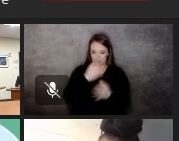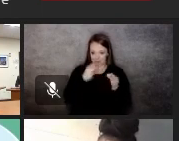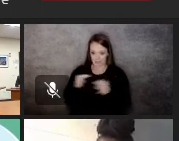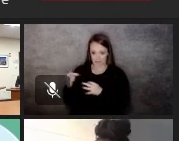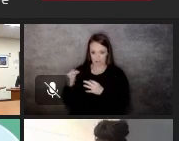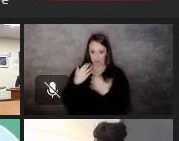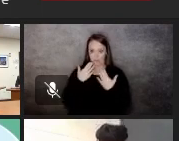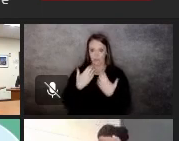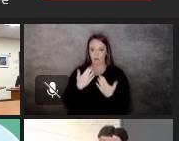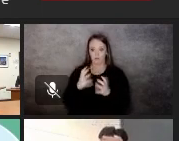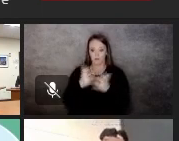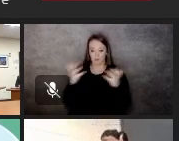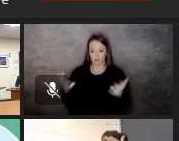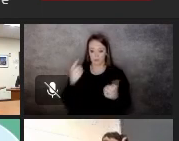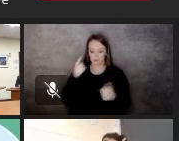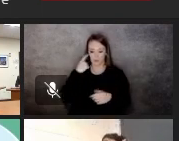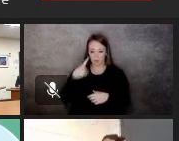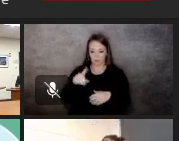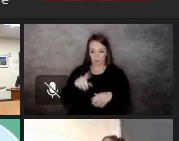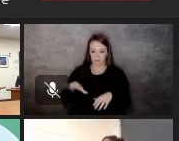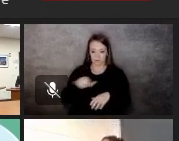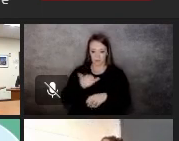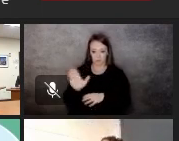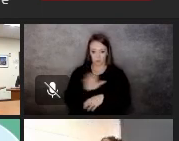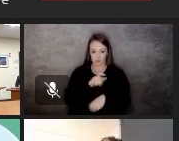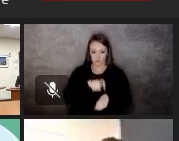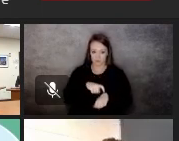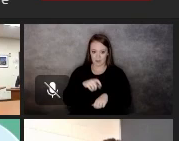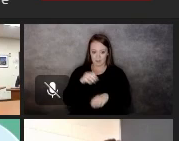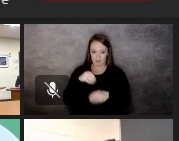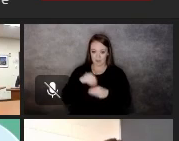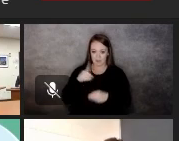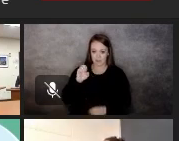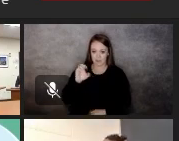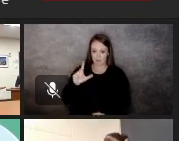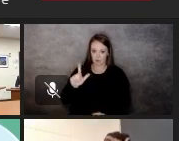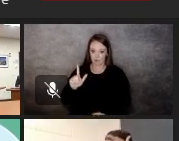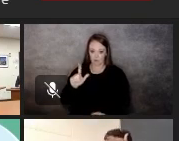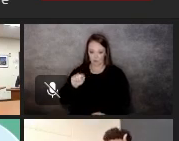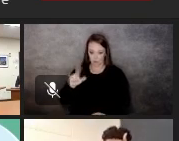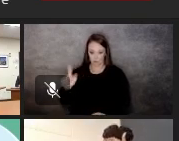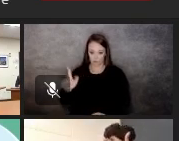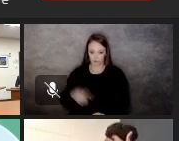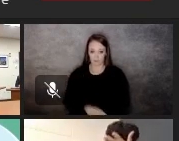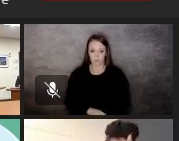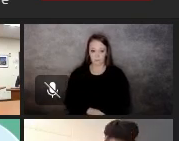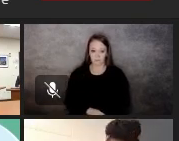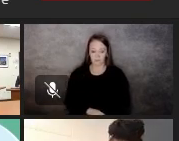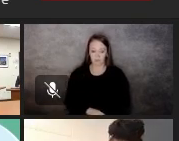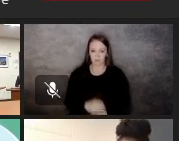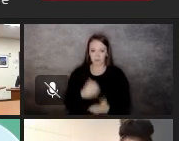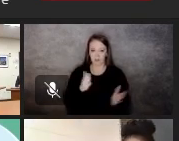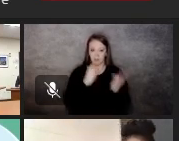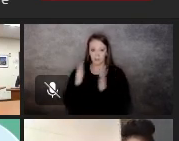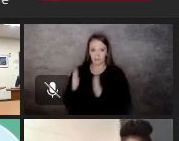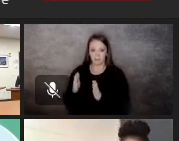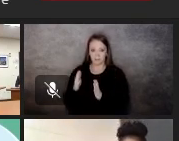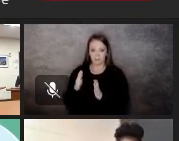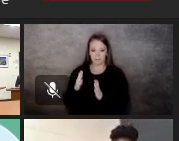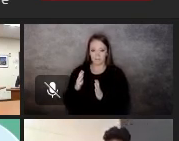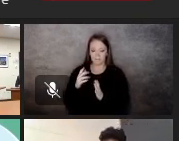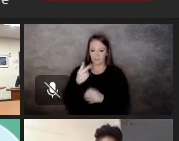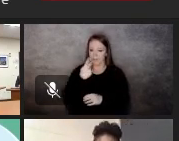taking that time back in December 2021. The next part you see with the pink arrow down to bubble number 4, that's